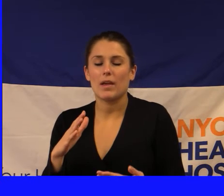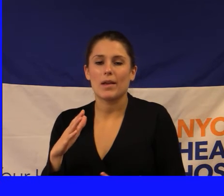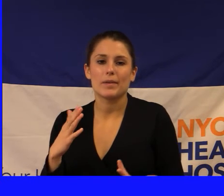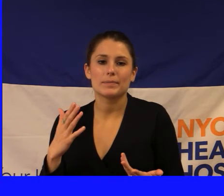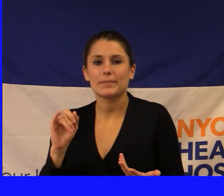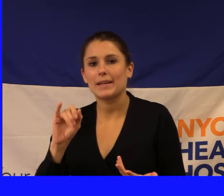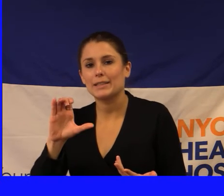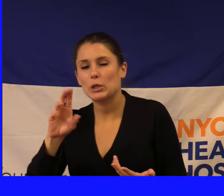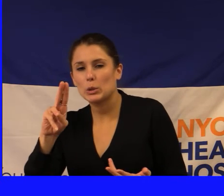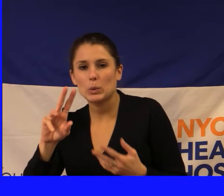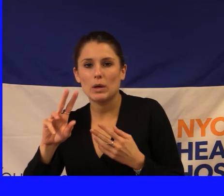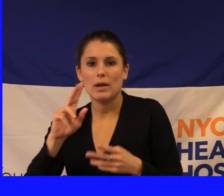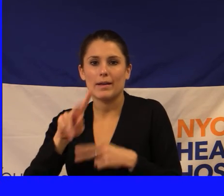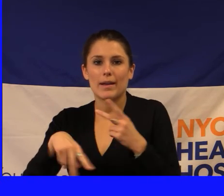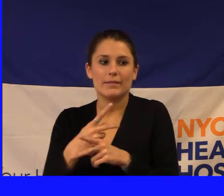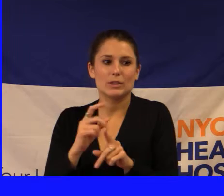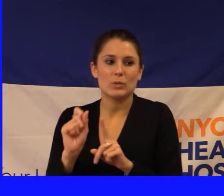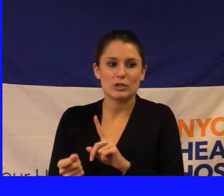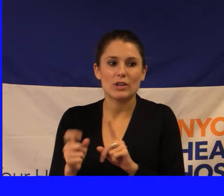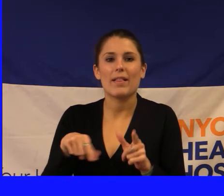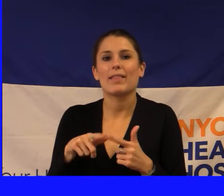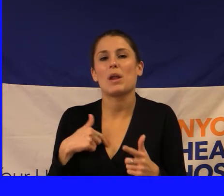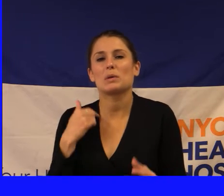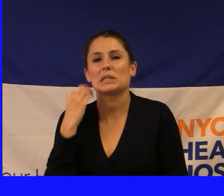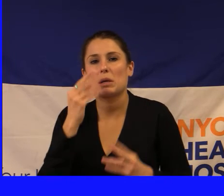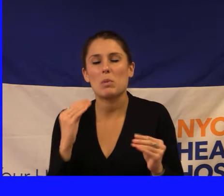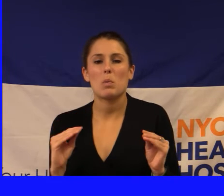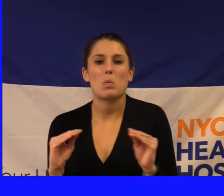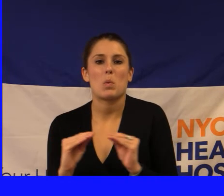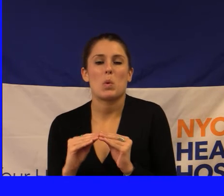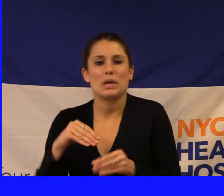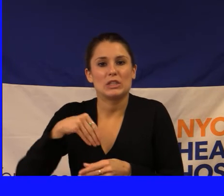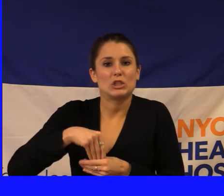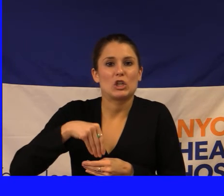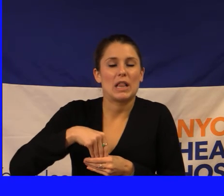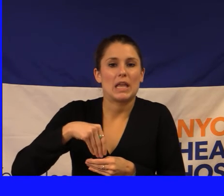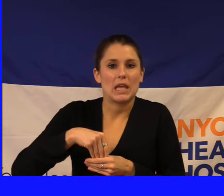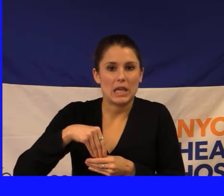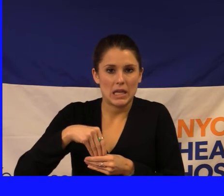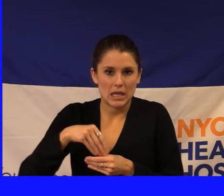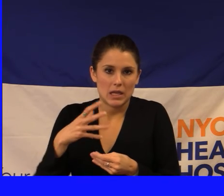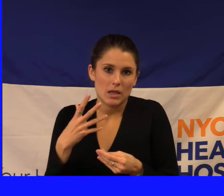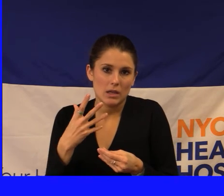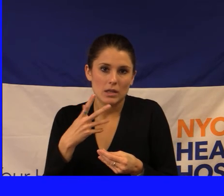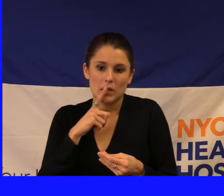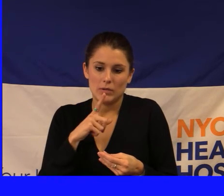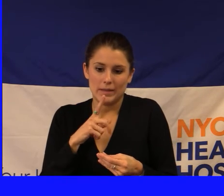more of internally having something along those lines, or at